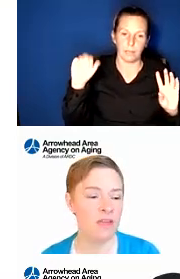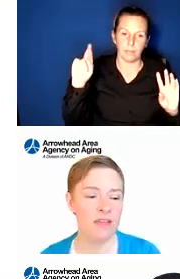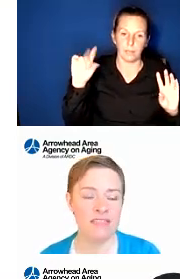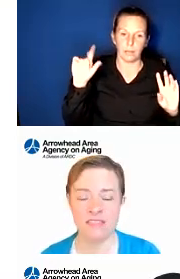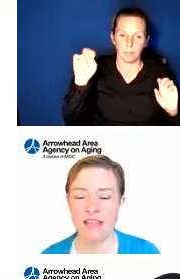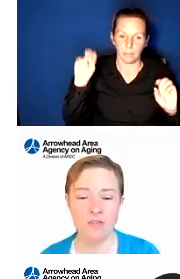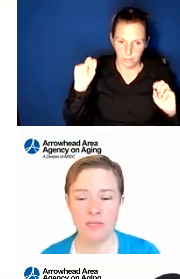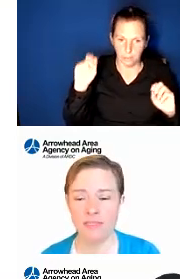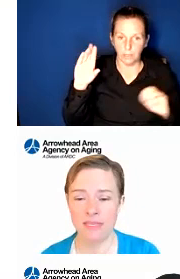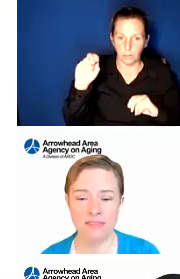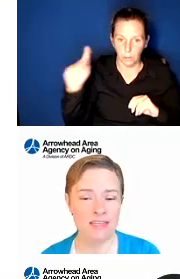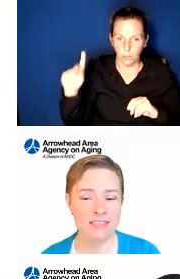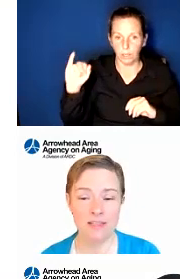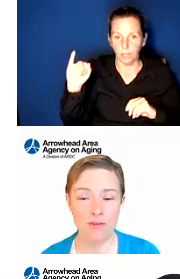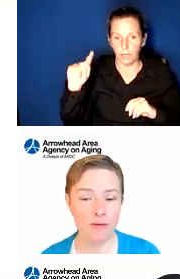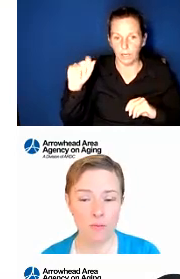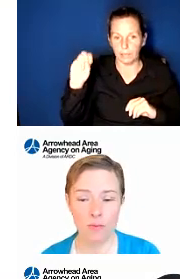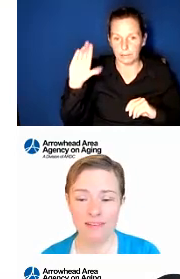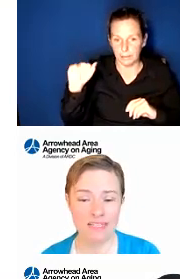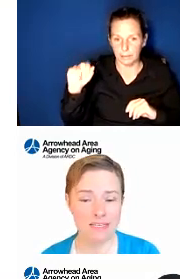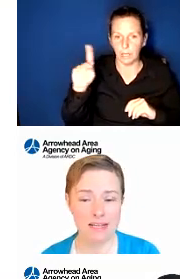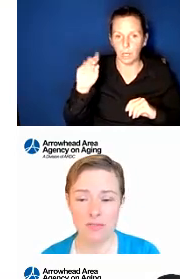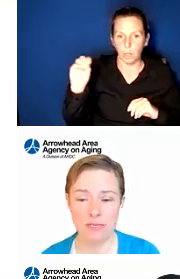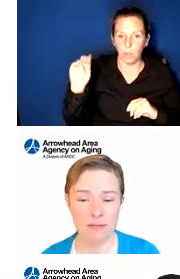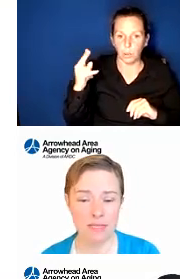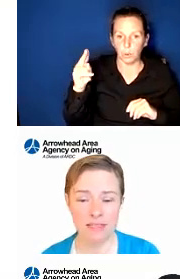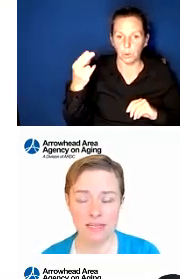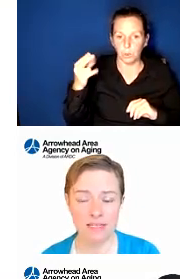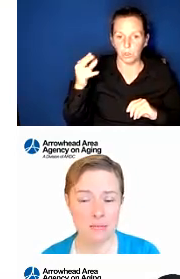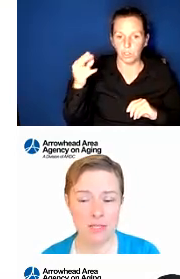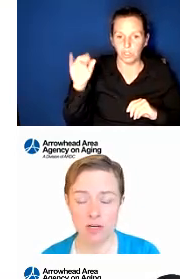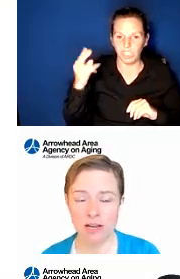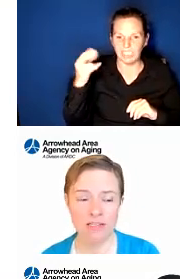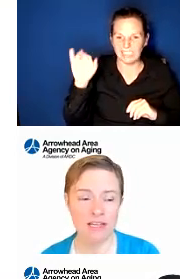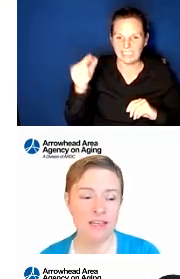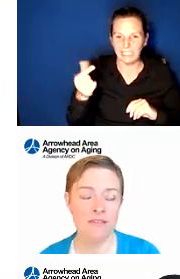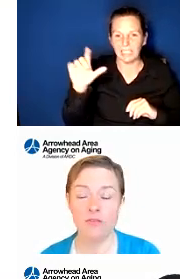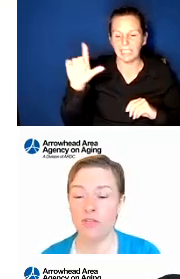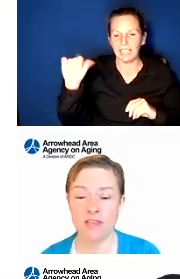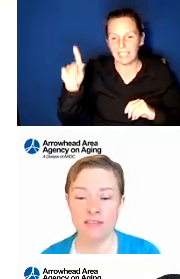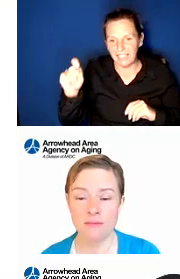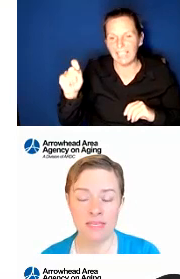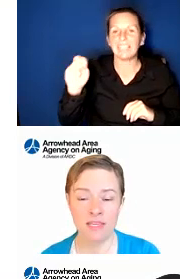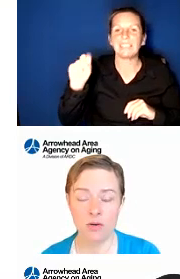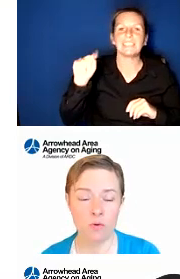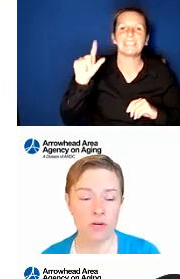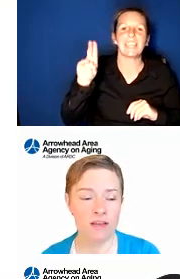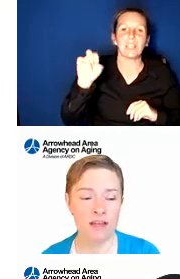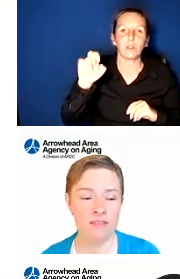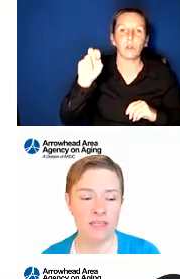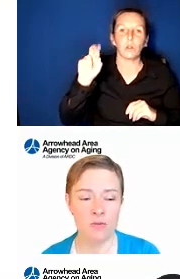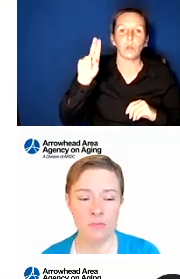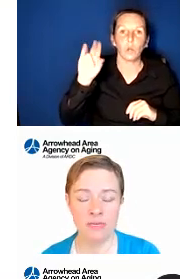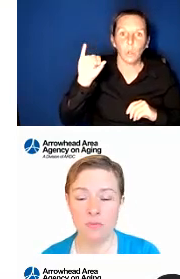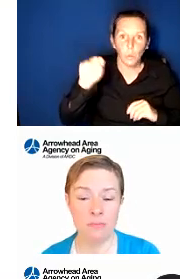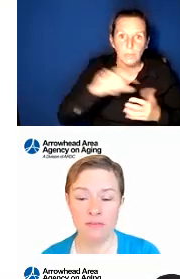to, it doesn't have to be something that is a Live Well at Home grant. It doesn't have to be something that is a dementia grant. If you've just got something that you're working